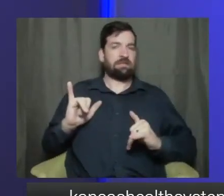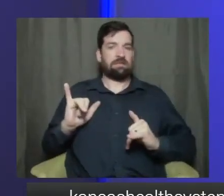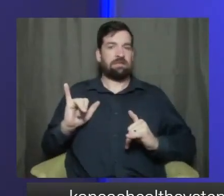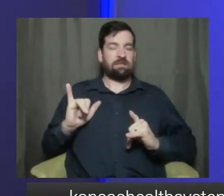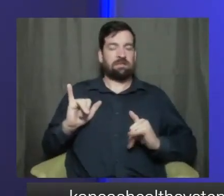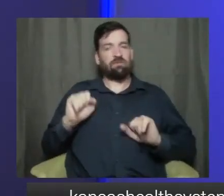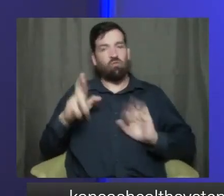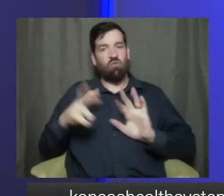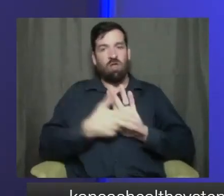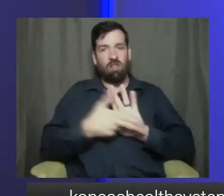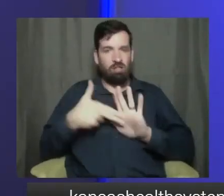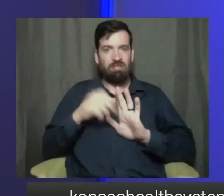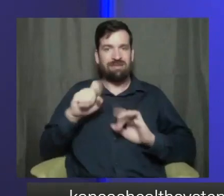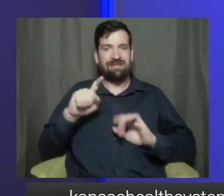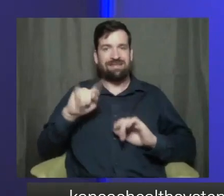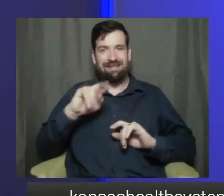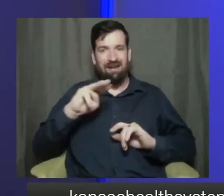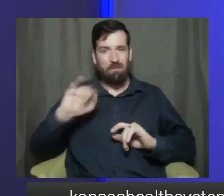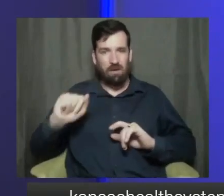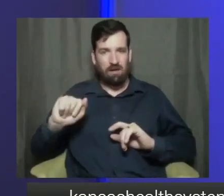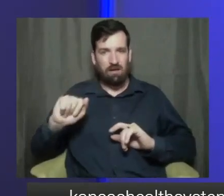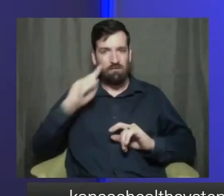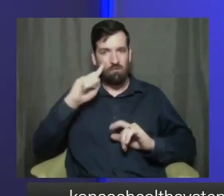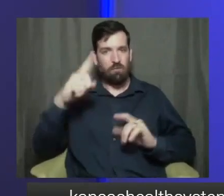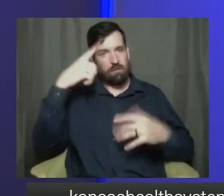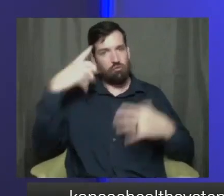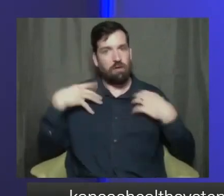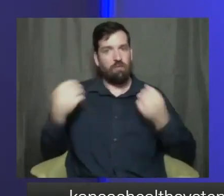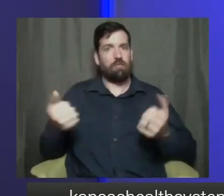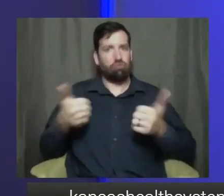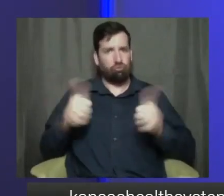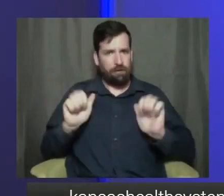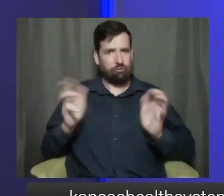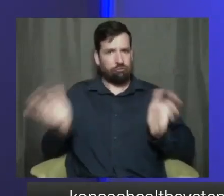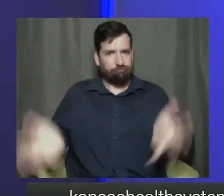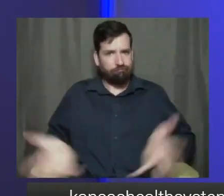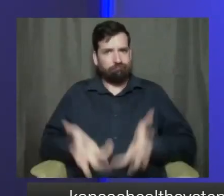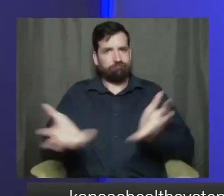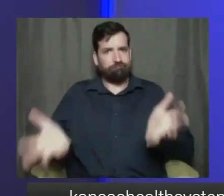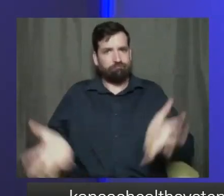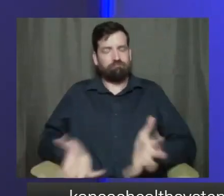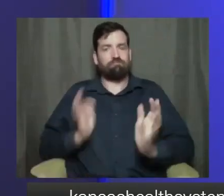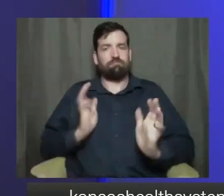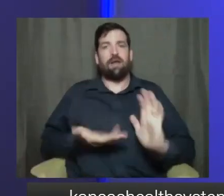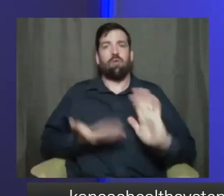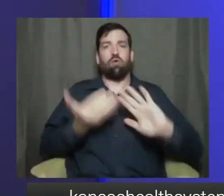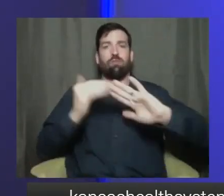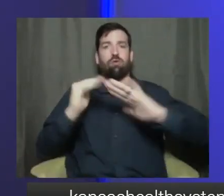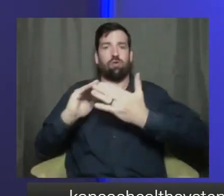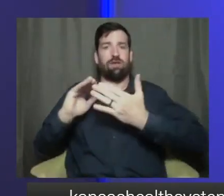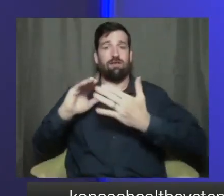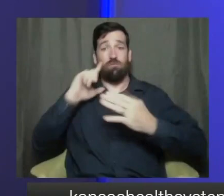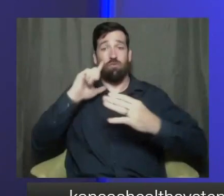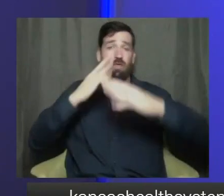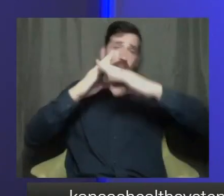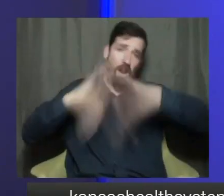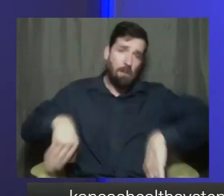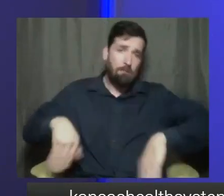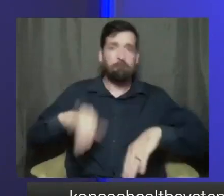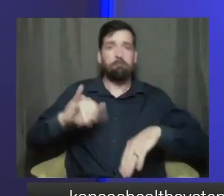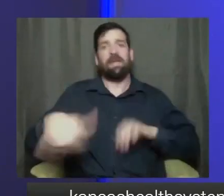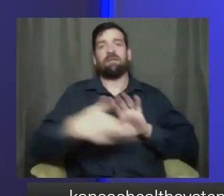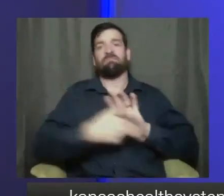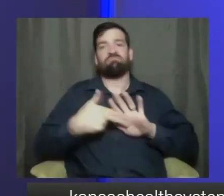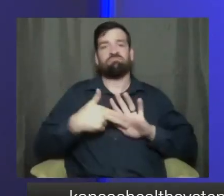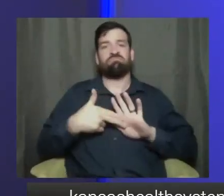tied to mental health. And so we really are working hard within our community to dismantle that stigma so that Black women